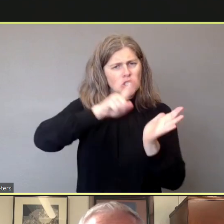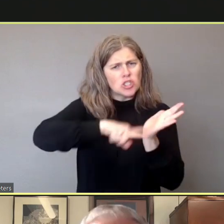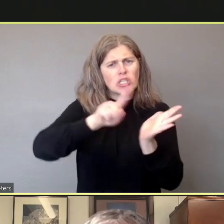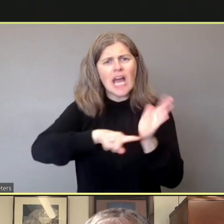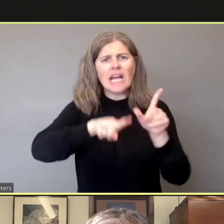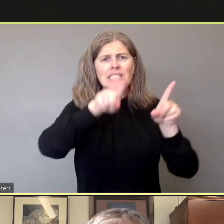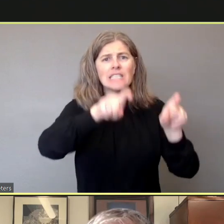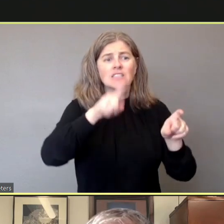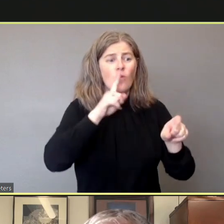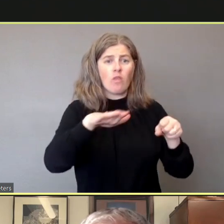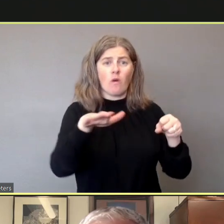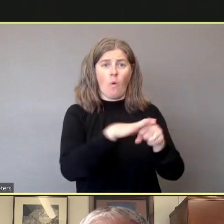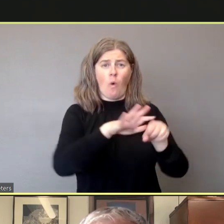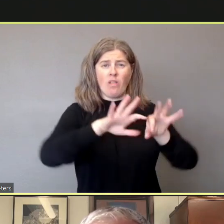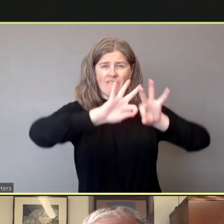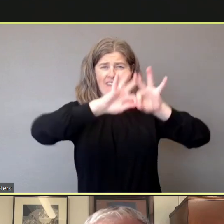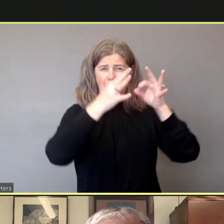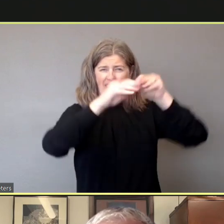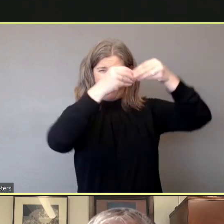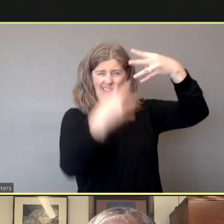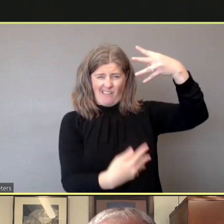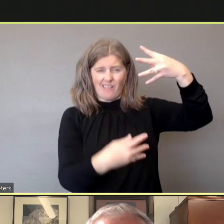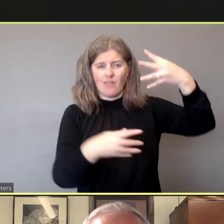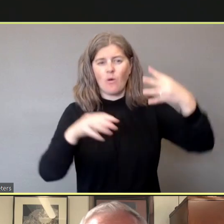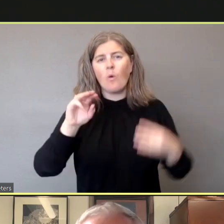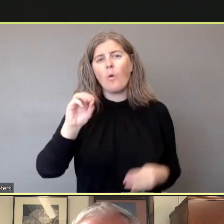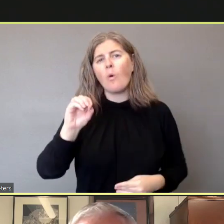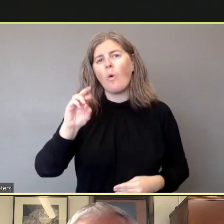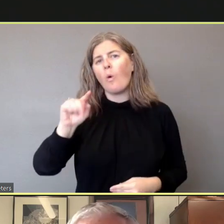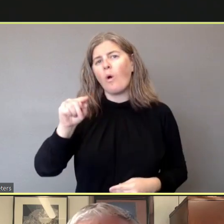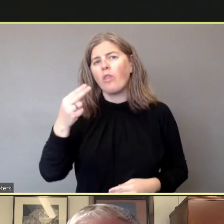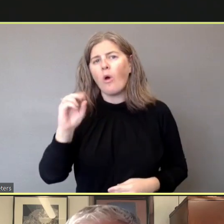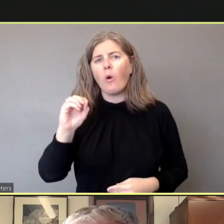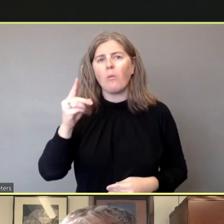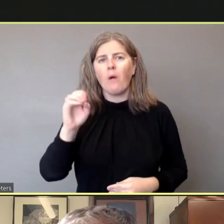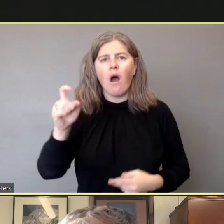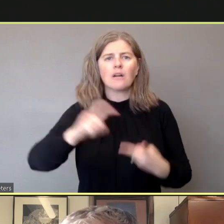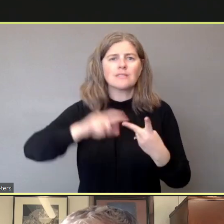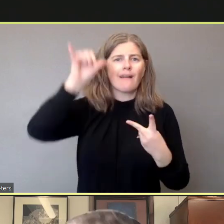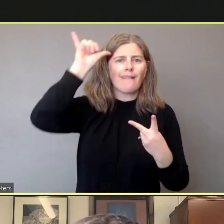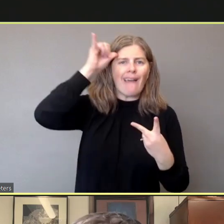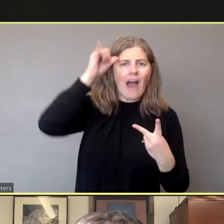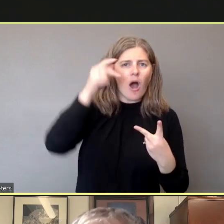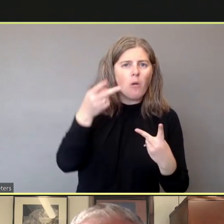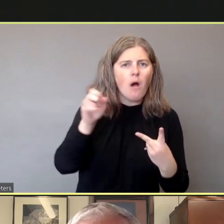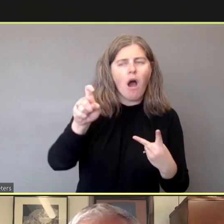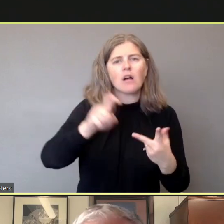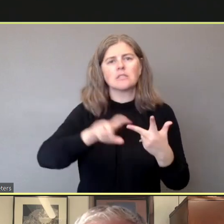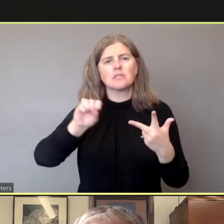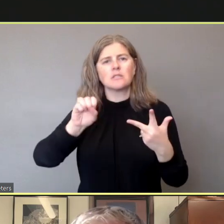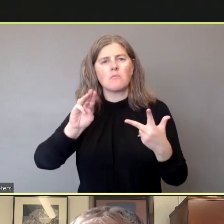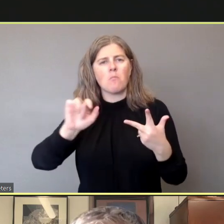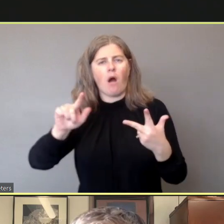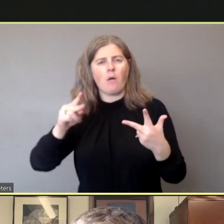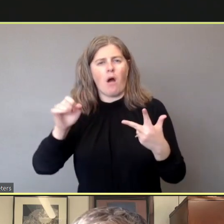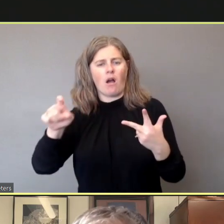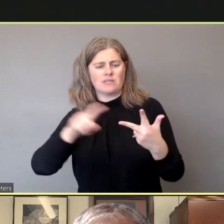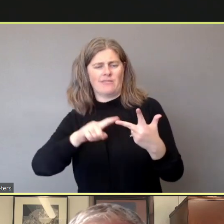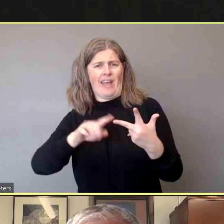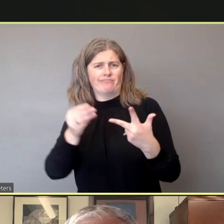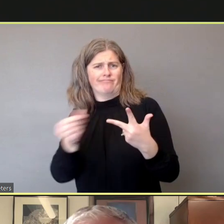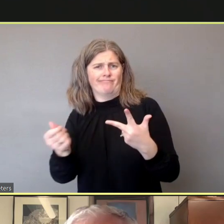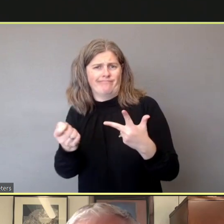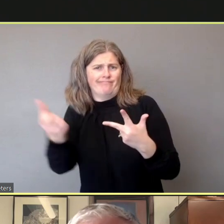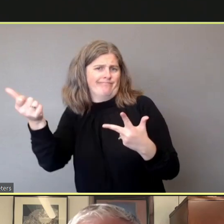for the family of viruses, orthopox, cowpox, and smallpox, but smallpox has been eradicated. And